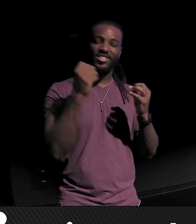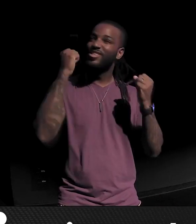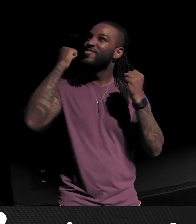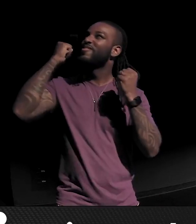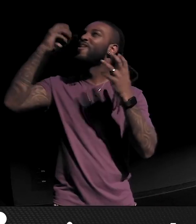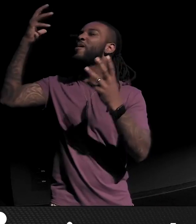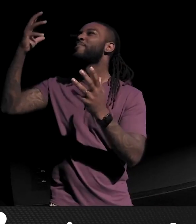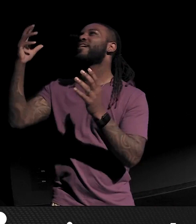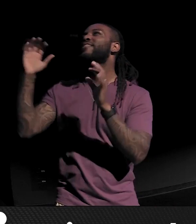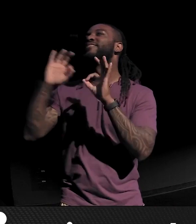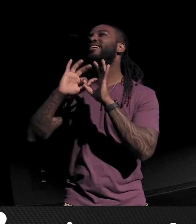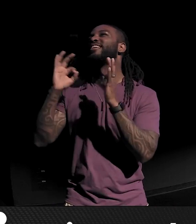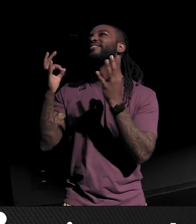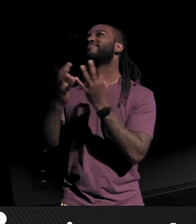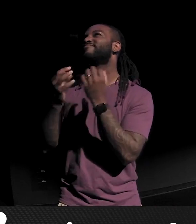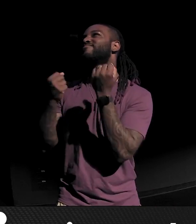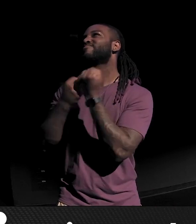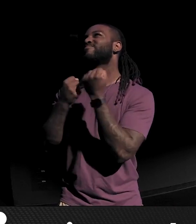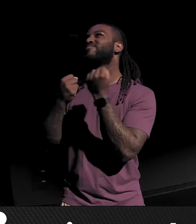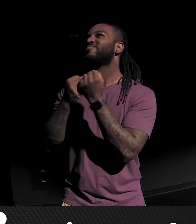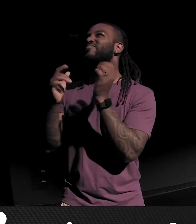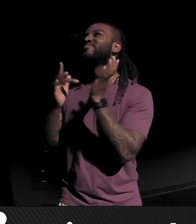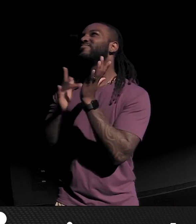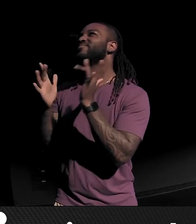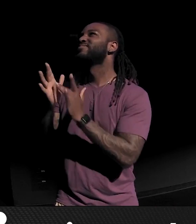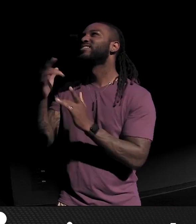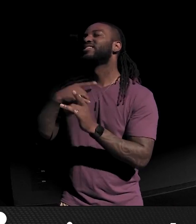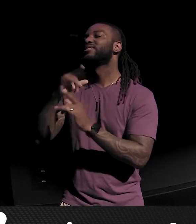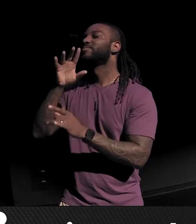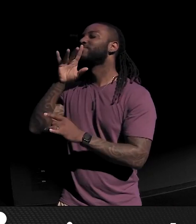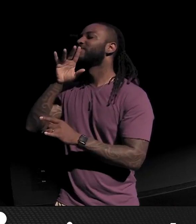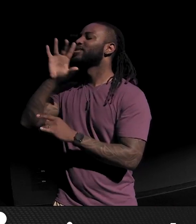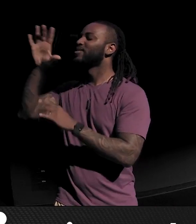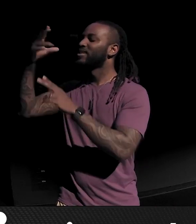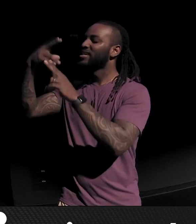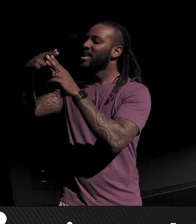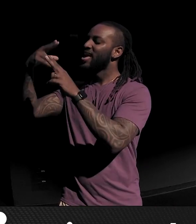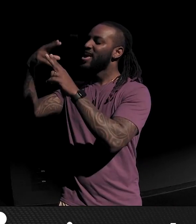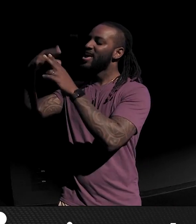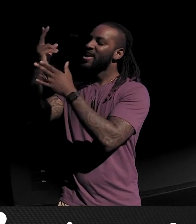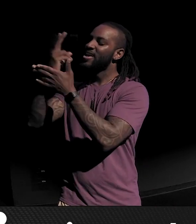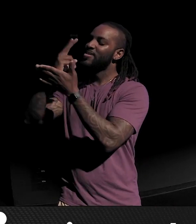Jesus for my family, I'll speak the holy name,